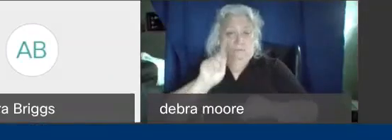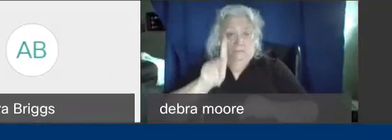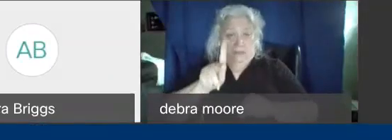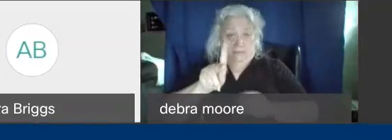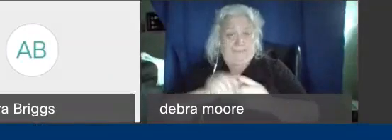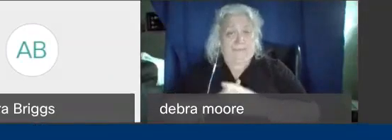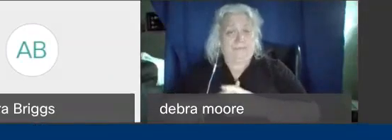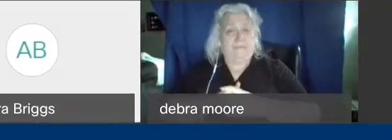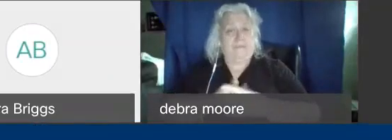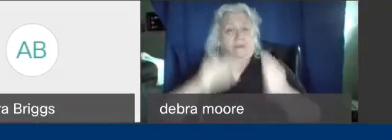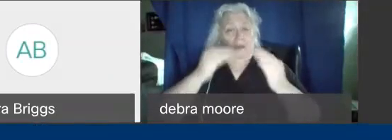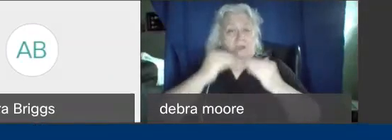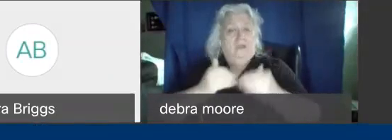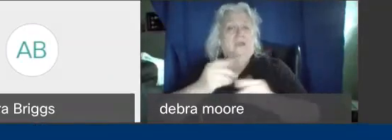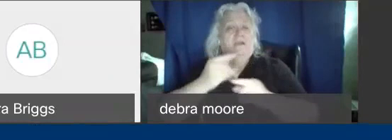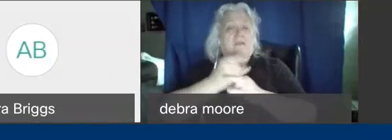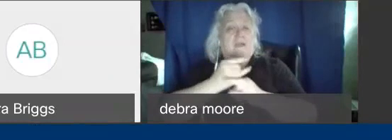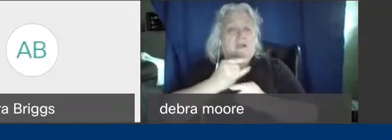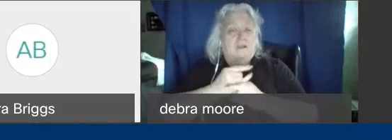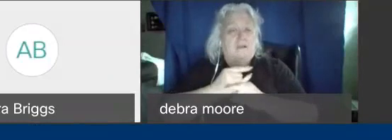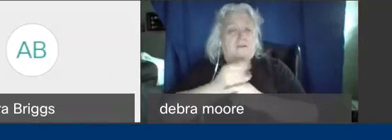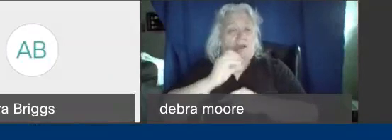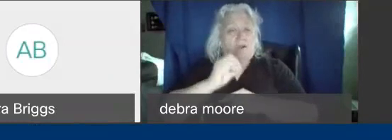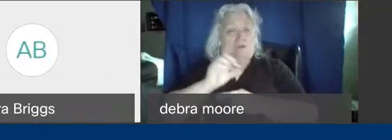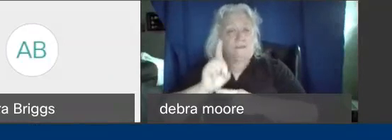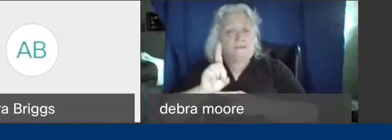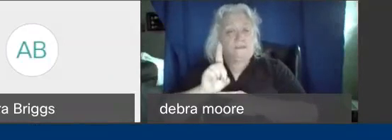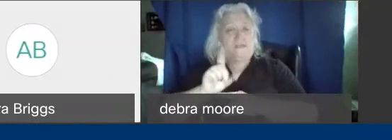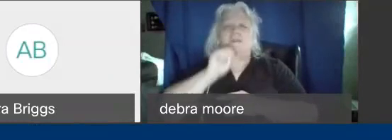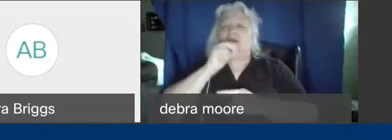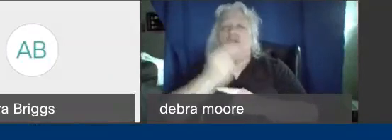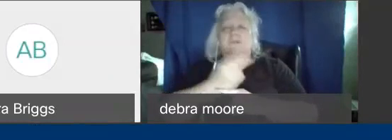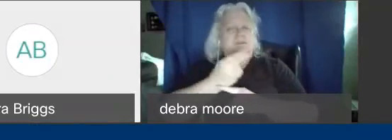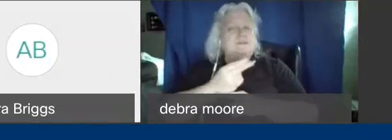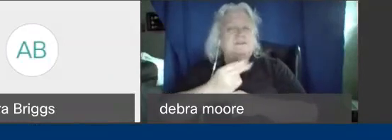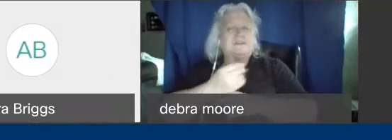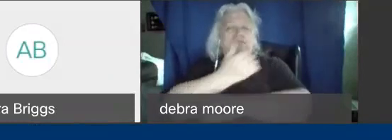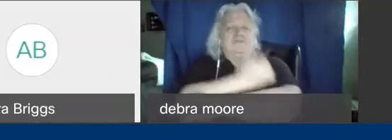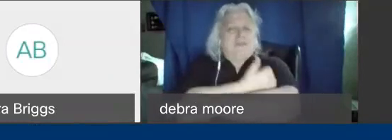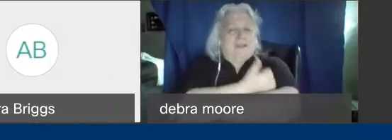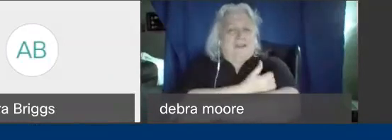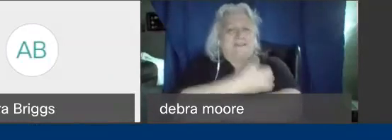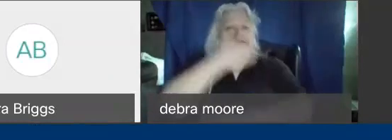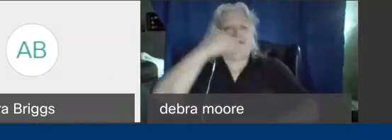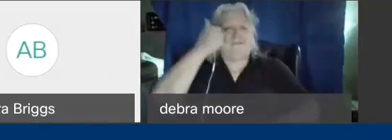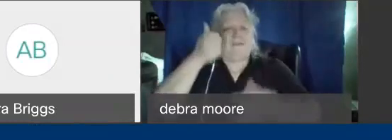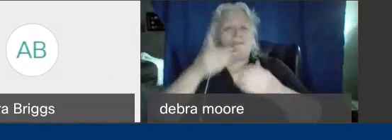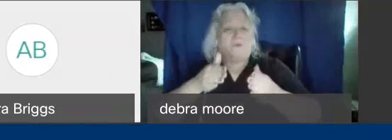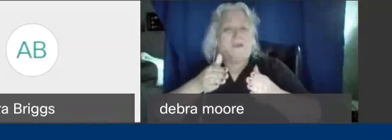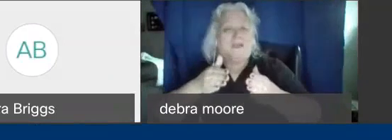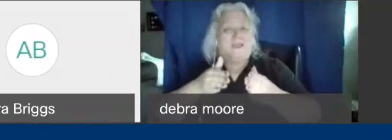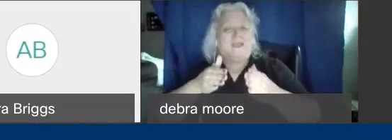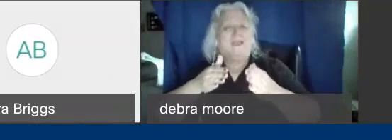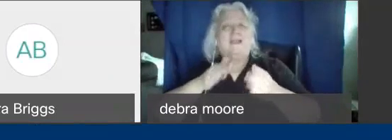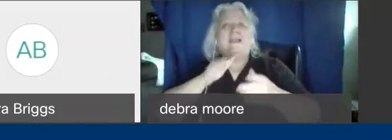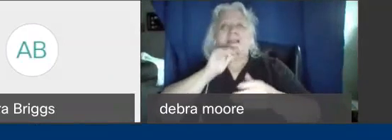And along with the alcohol overdose prevention, not using drugs is obviously the best way to prevent an overdose, but taking any of